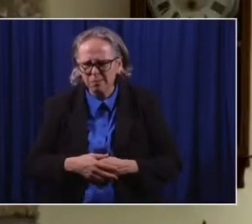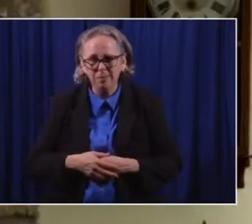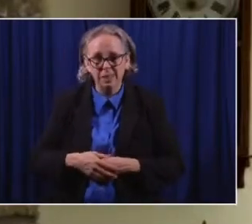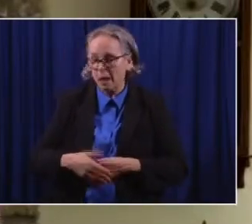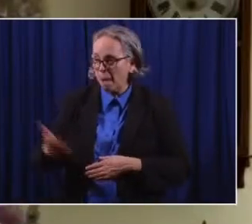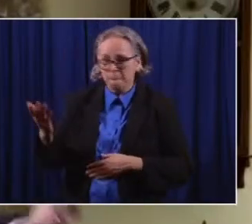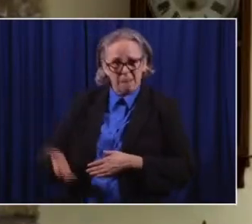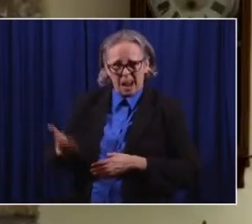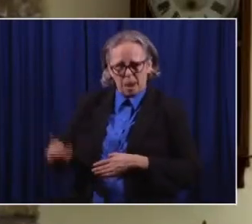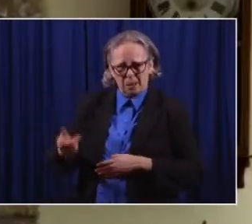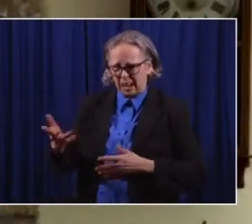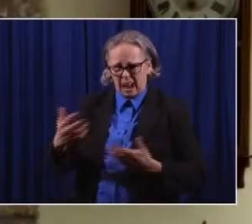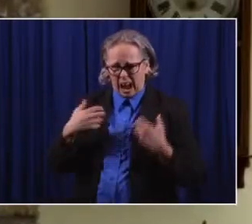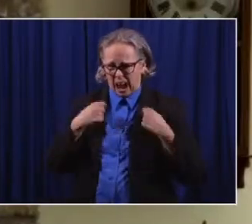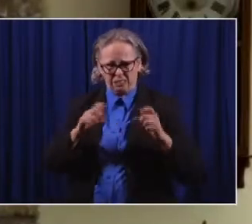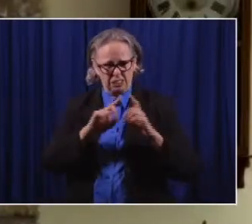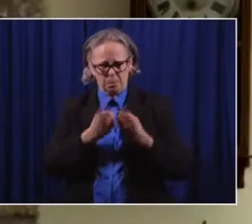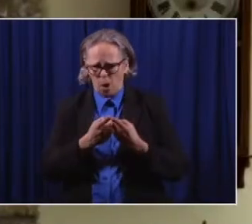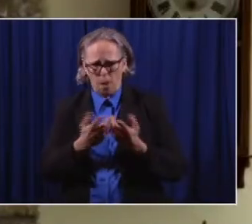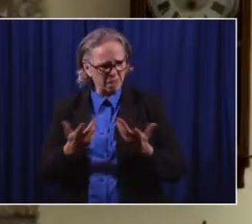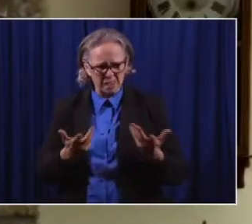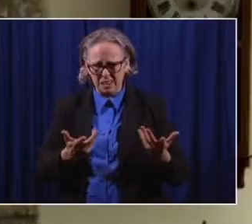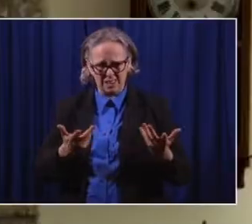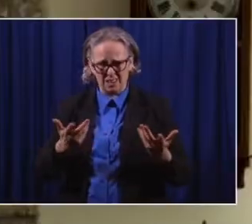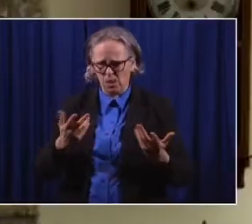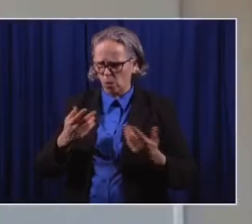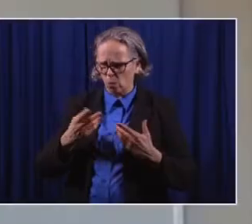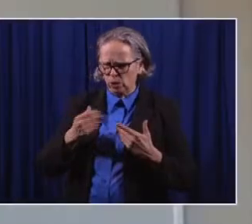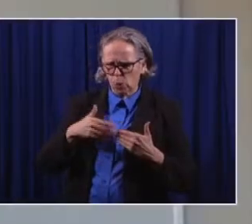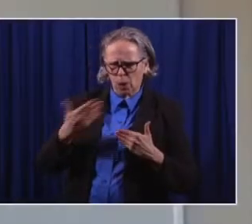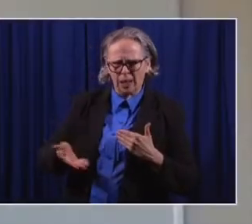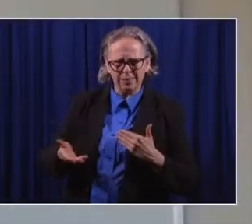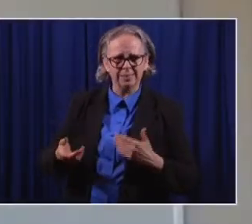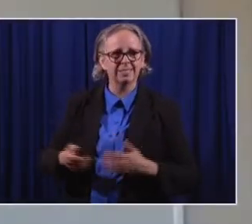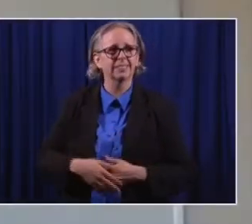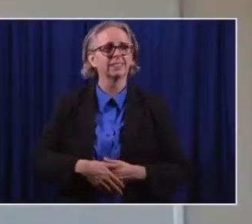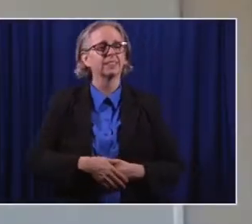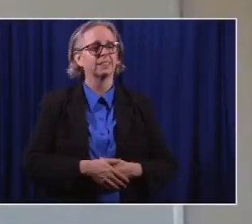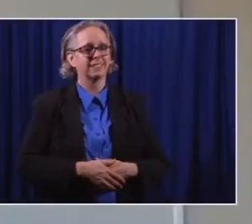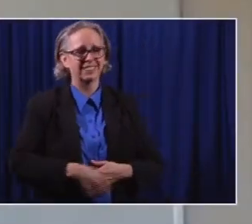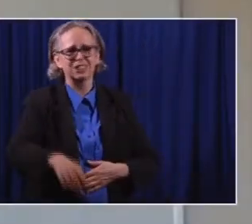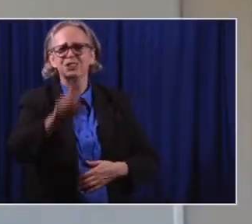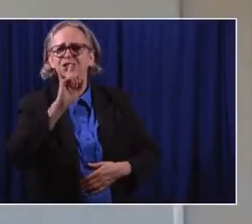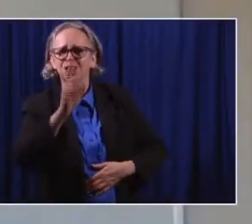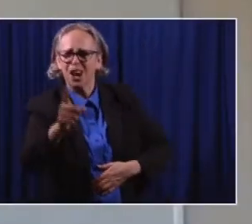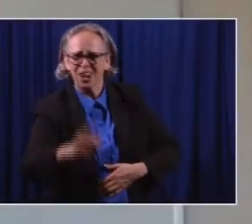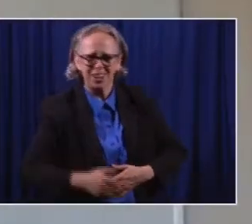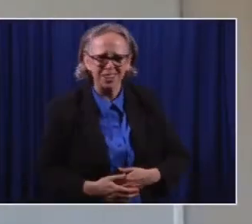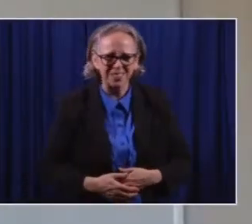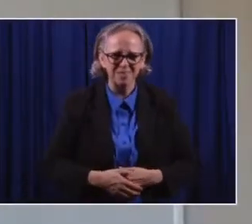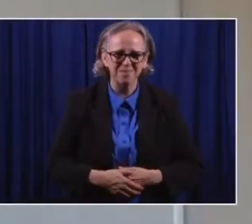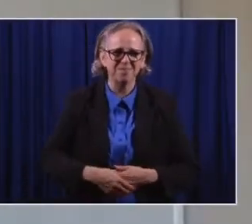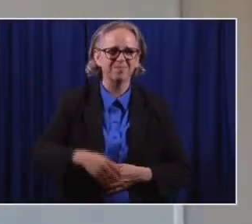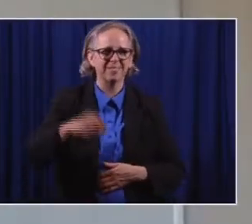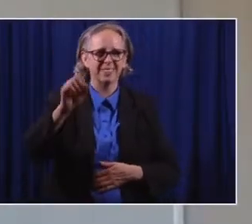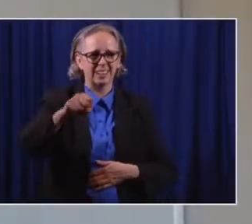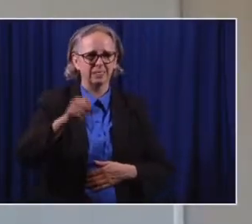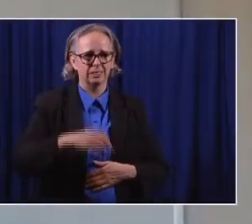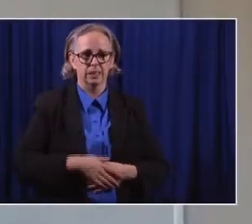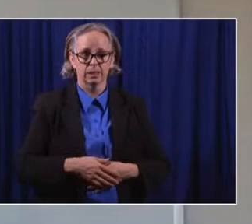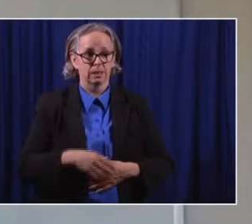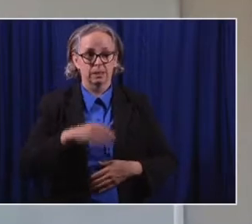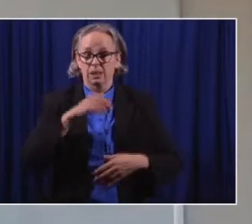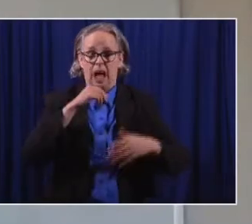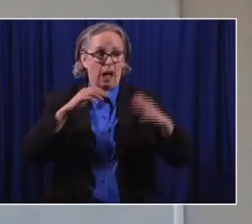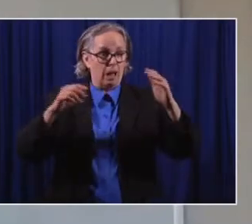department, you take it and you go from there? Absolutely. Yeah, certainly did not expect a pandemic within my first